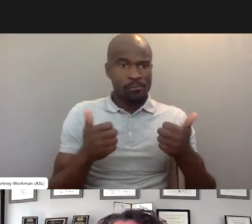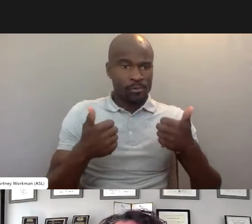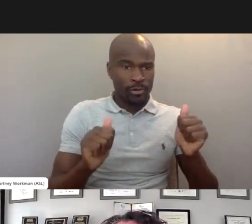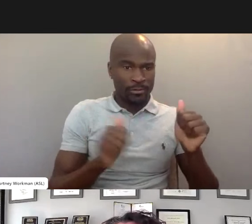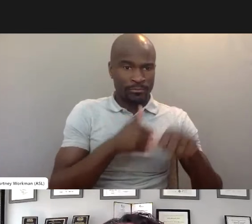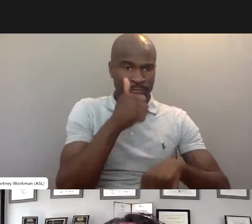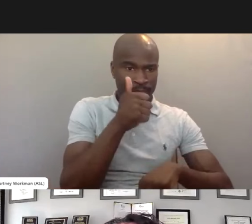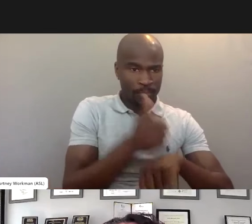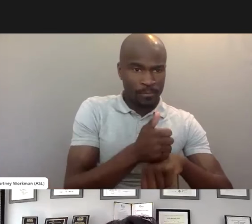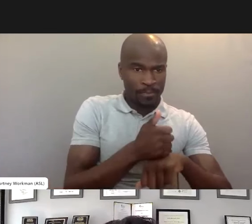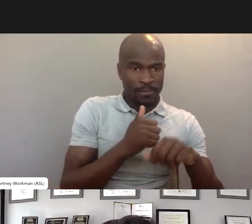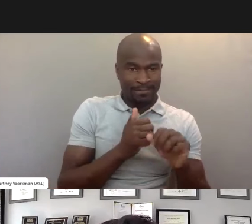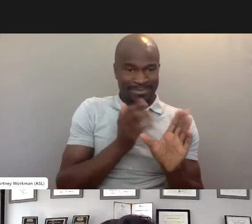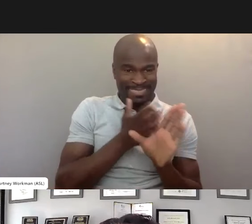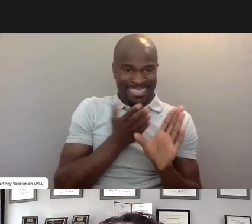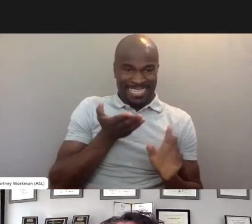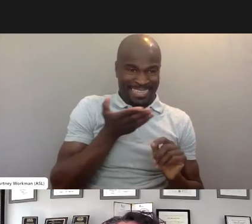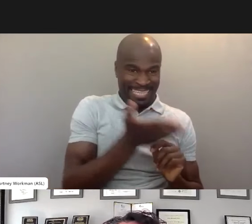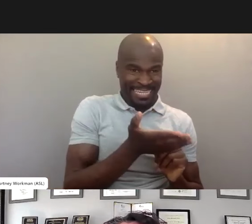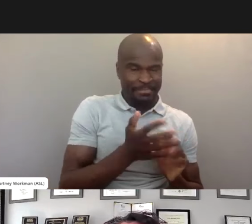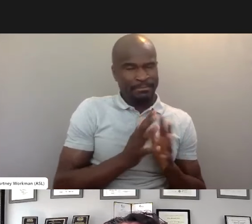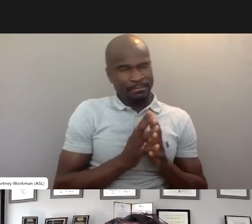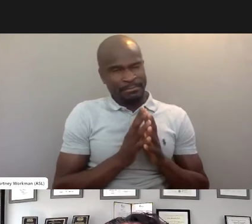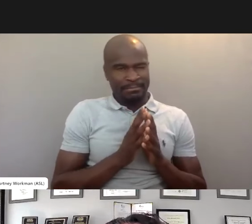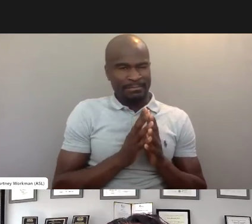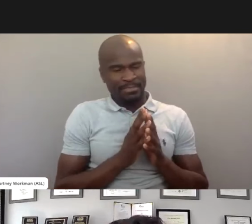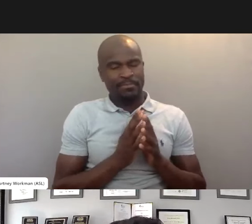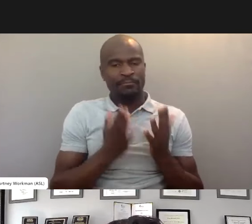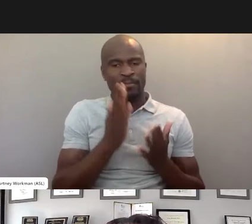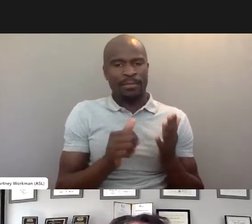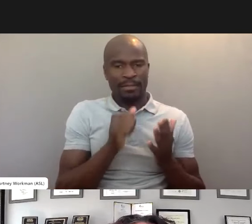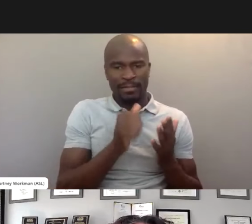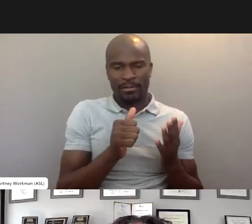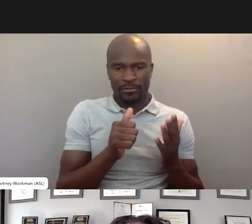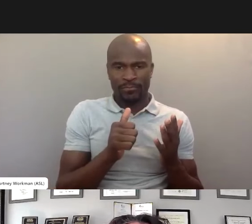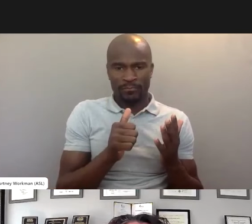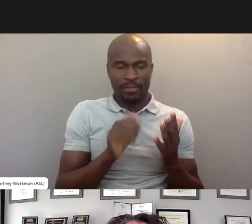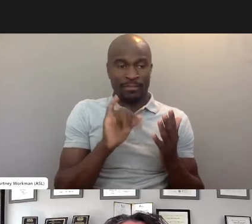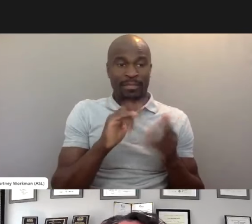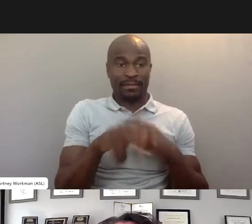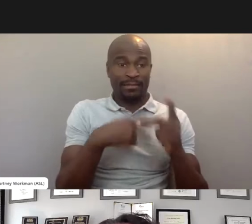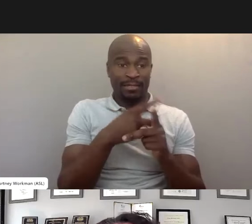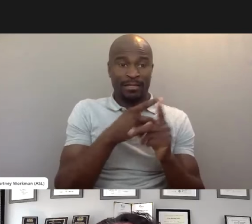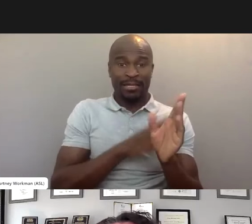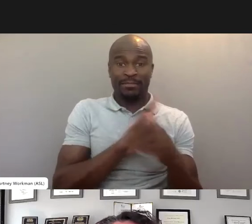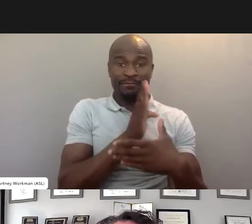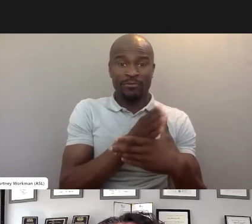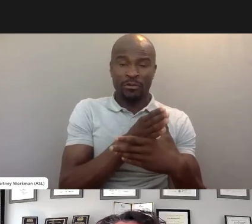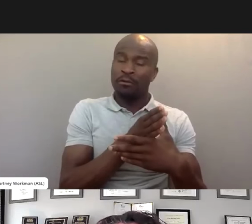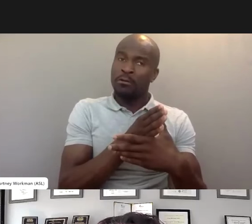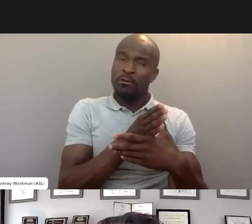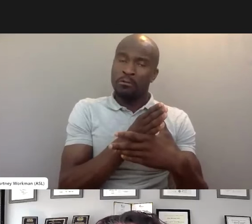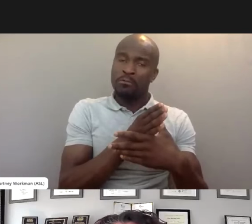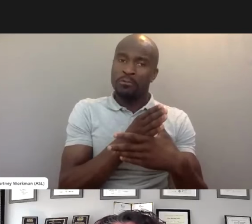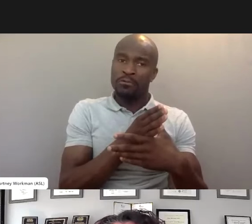choice. So just kind of bearing that in mind. There is a time and place for those types of interventions, but not necessarily